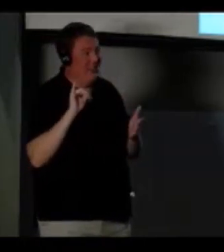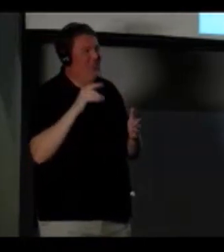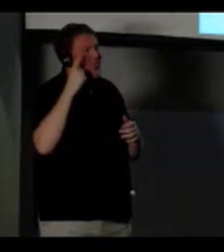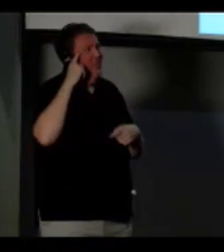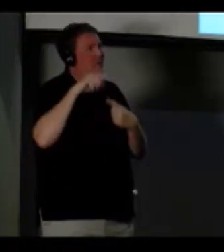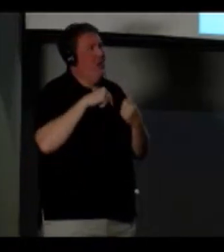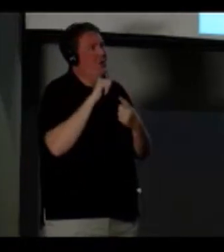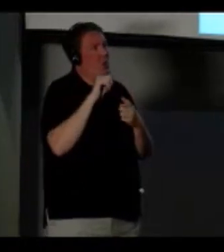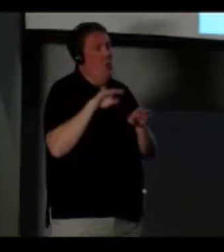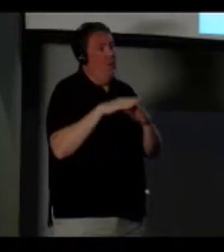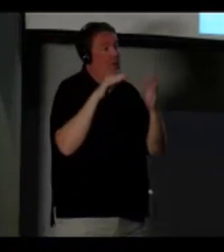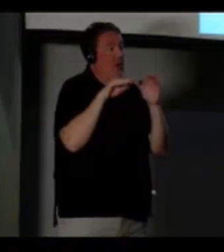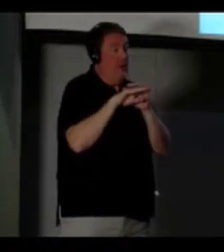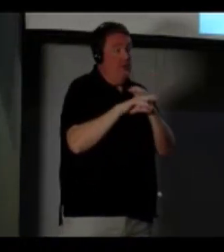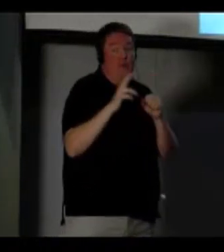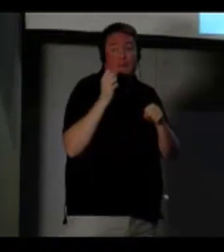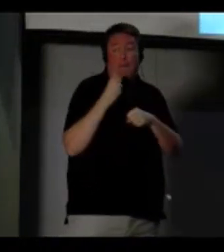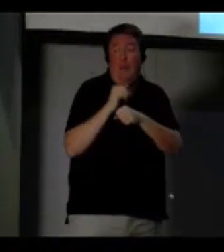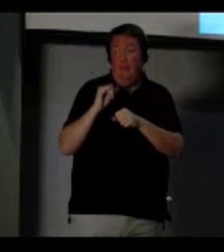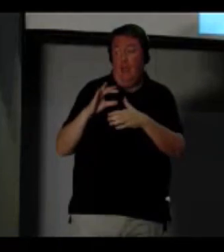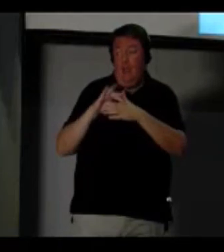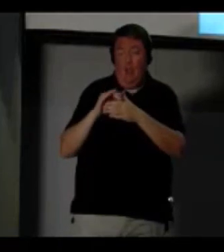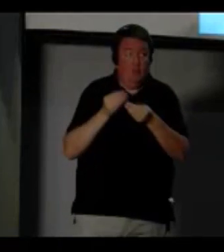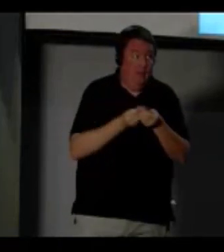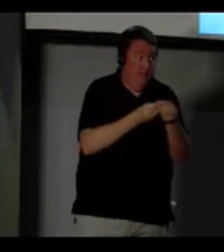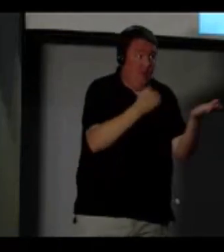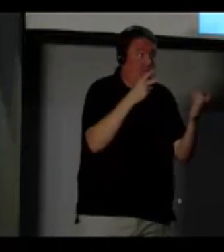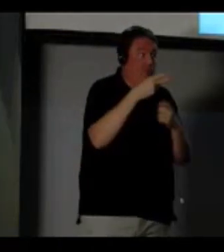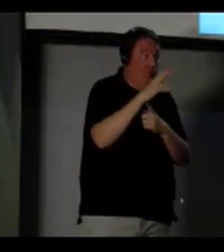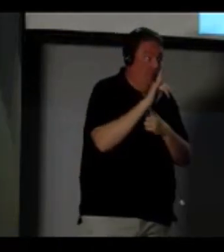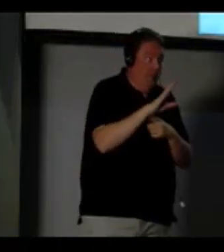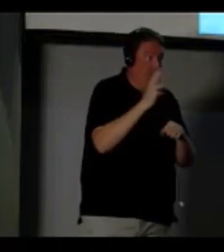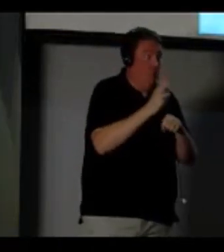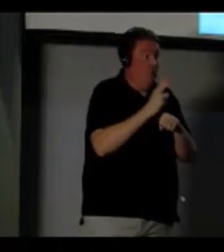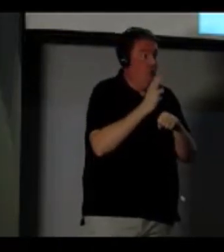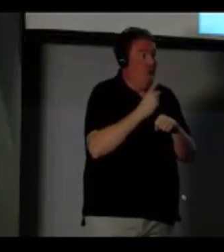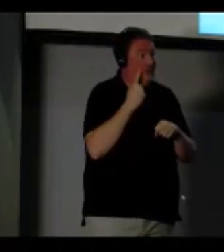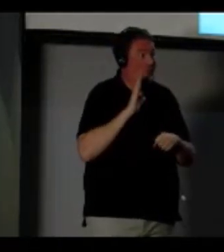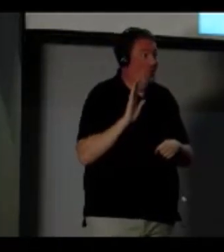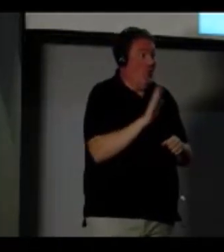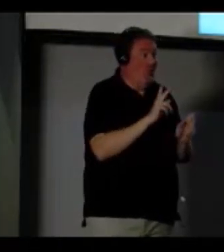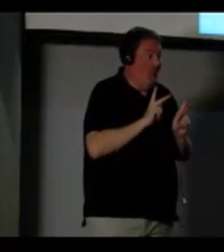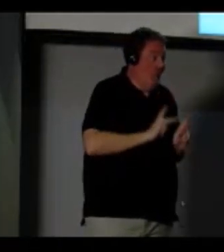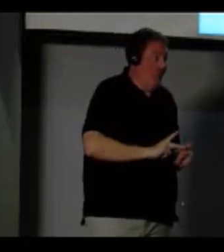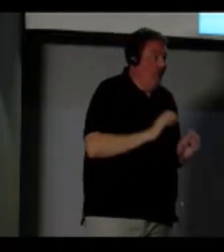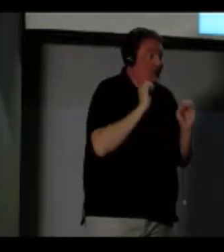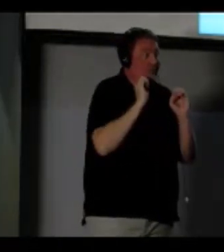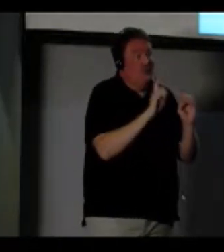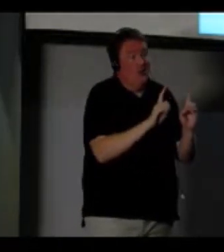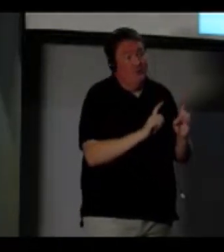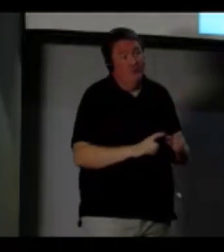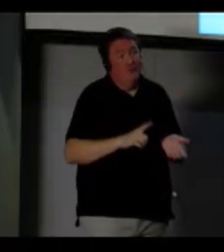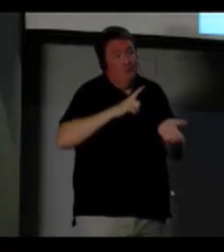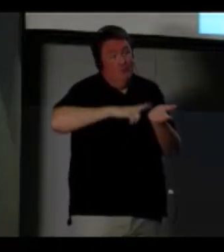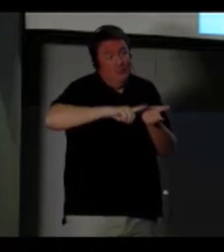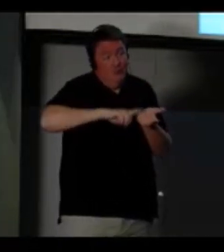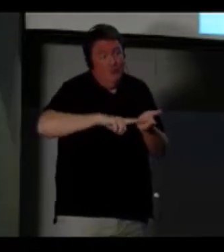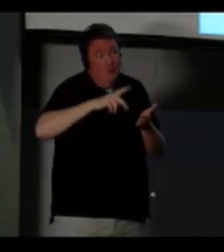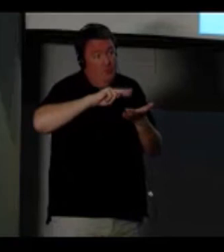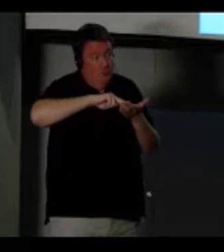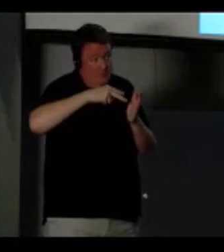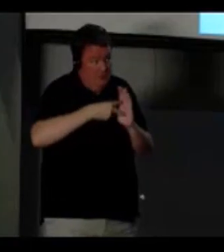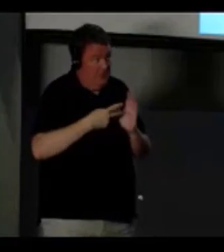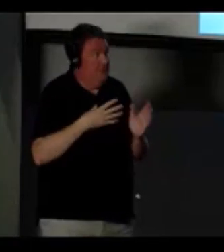open access as making the content available to the public to use for personal, educational, scholarly